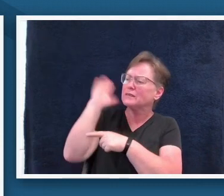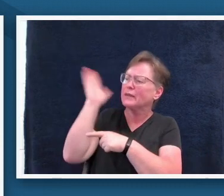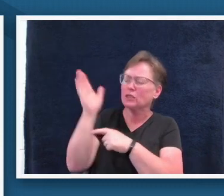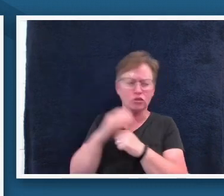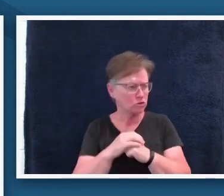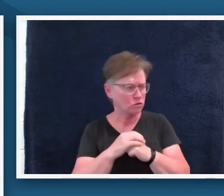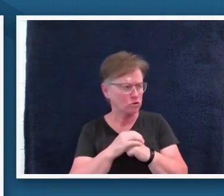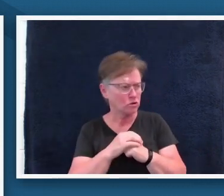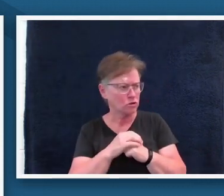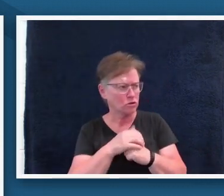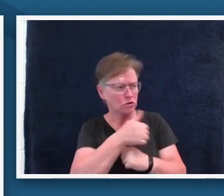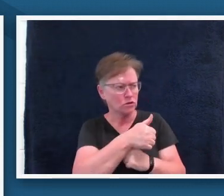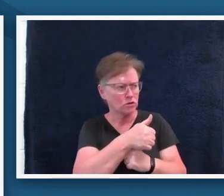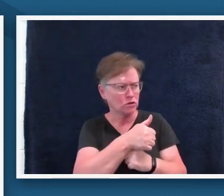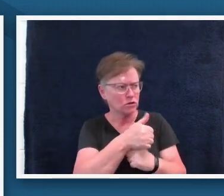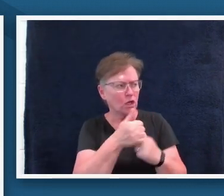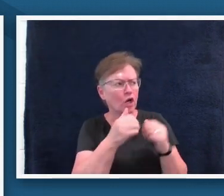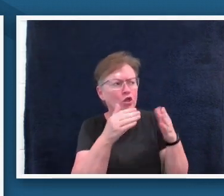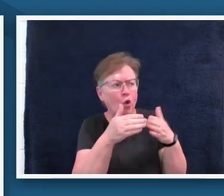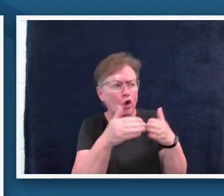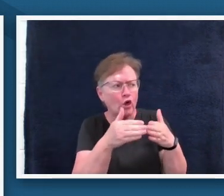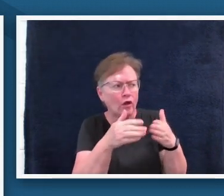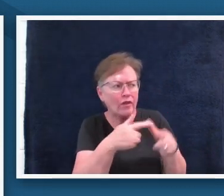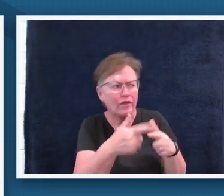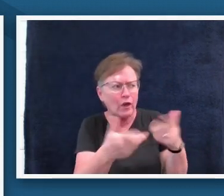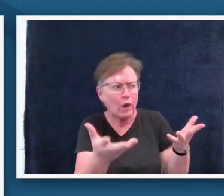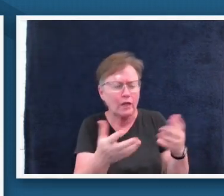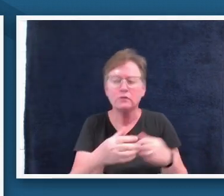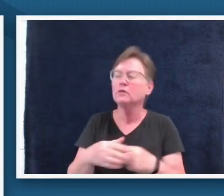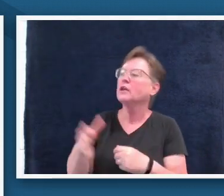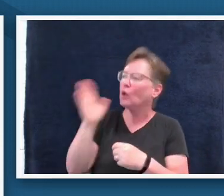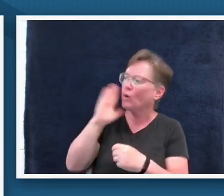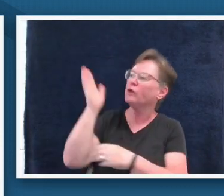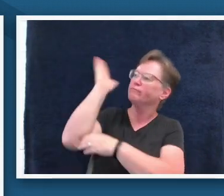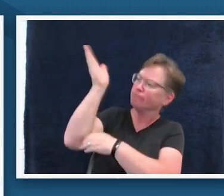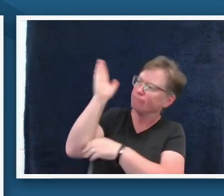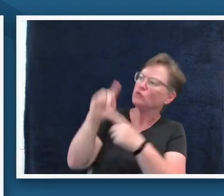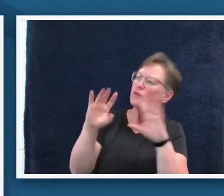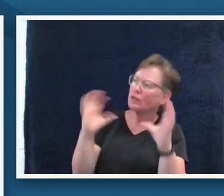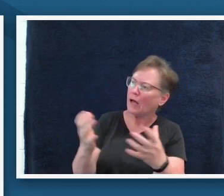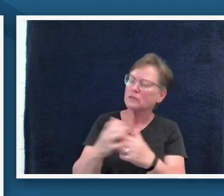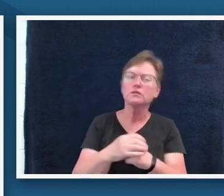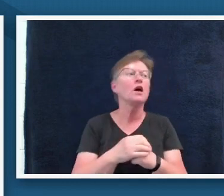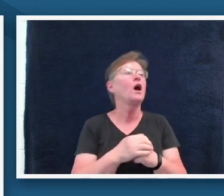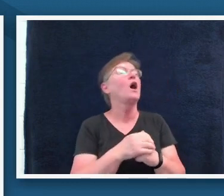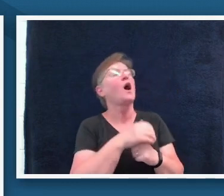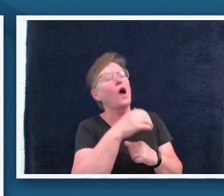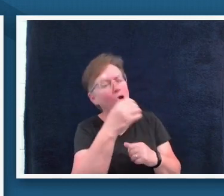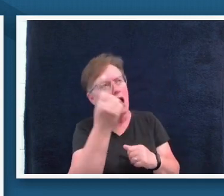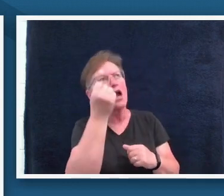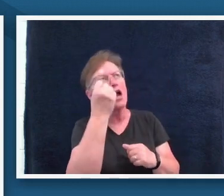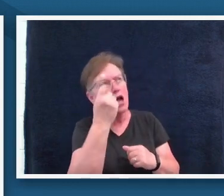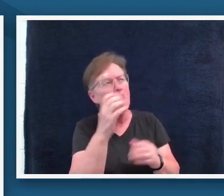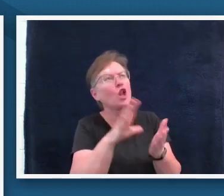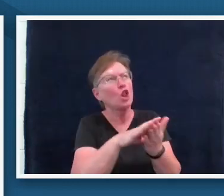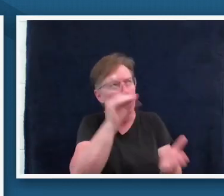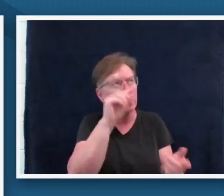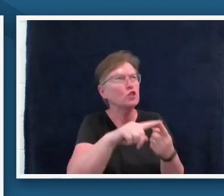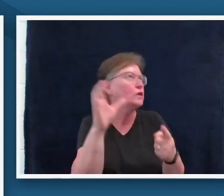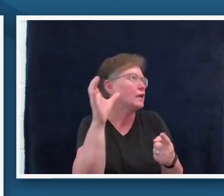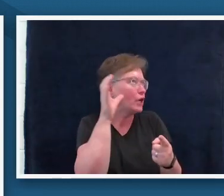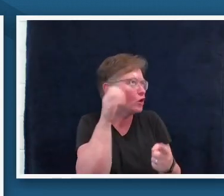does it in the corner?" "Oh, he's going to say the speech to the class." I said, "Oh, that's cool. He's learning to listen to himself before he does the